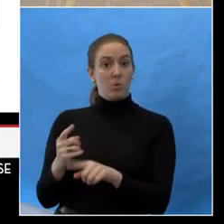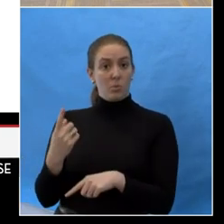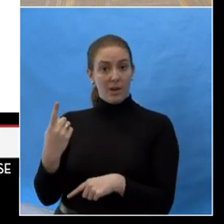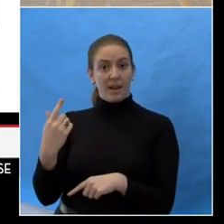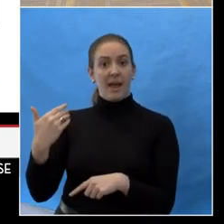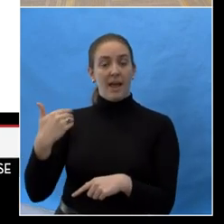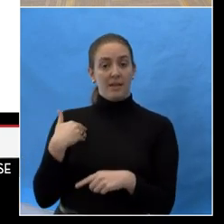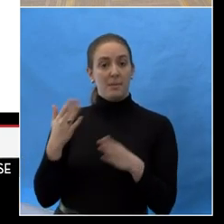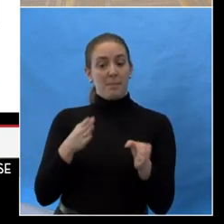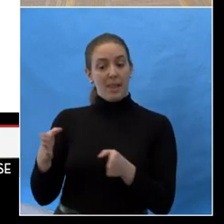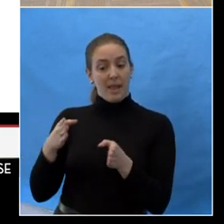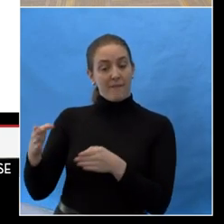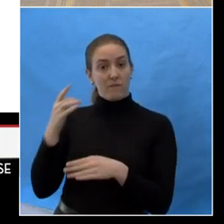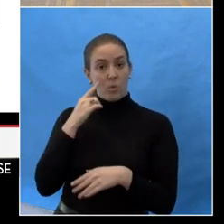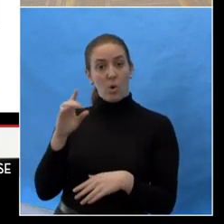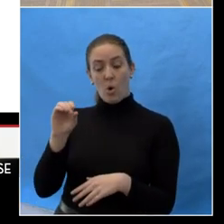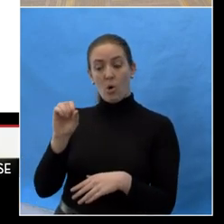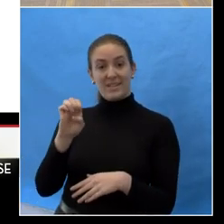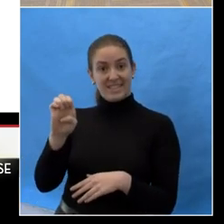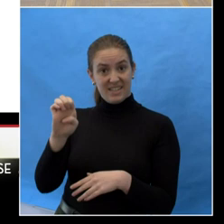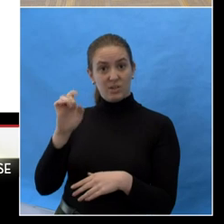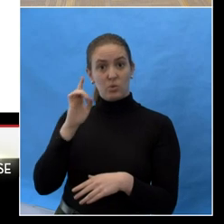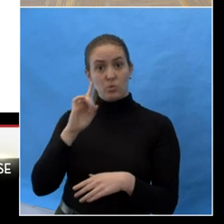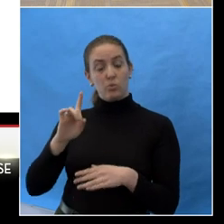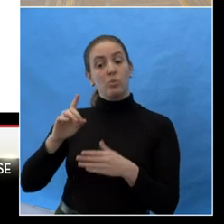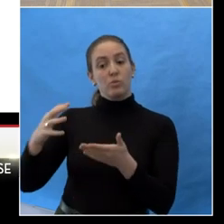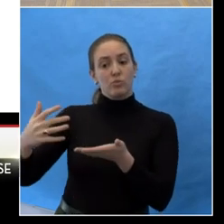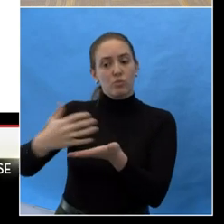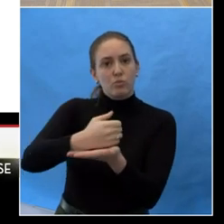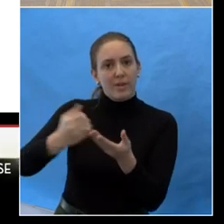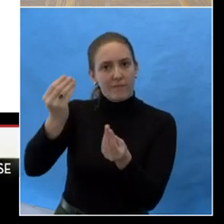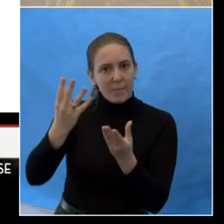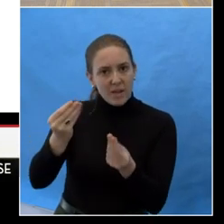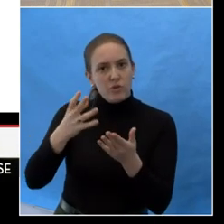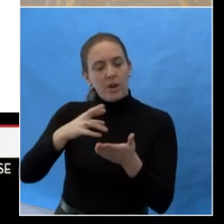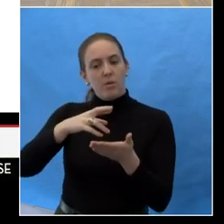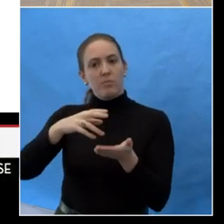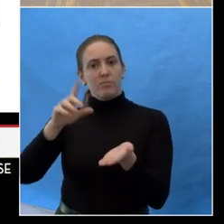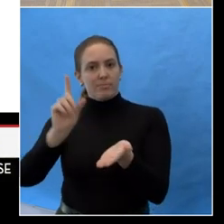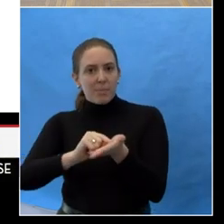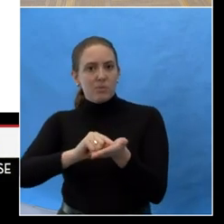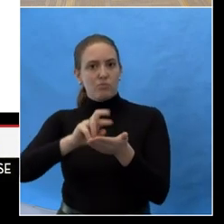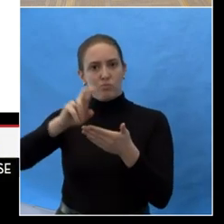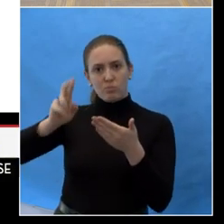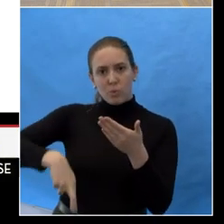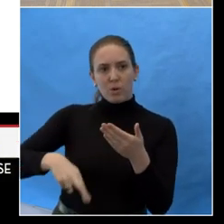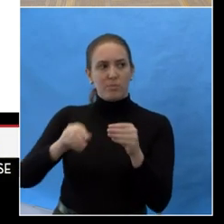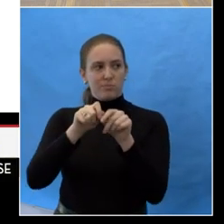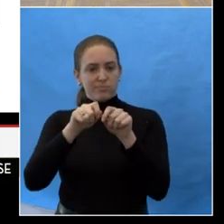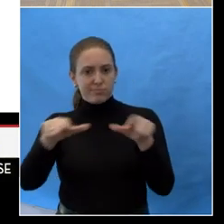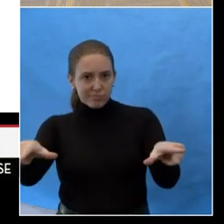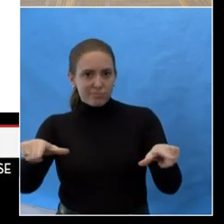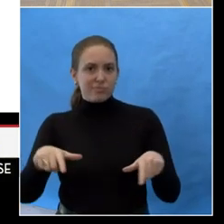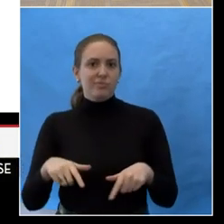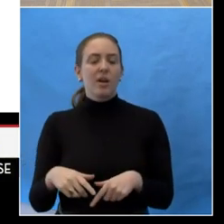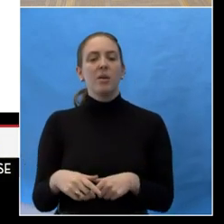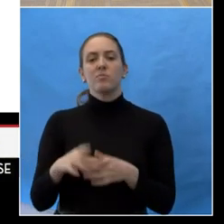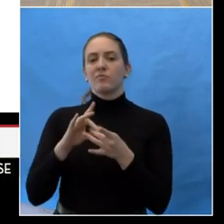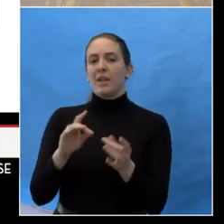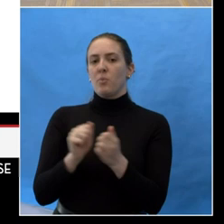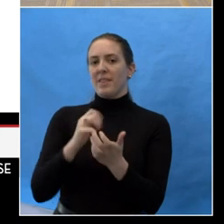to collect and publish information from all LEAs across the district regarding the literacy curricula being used in